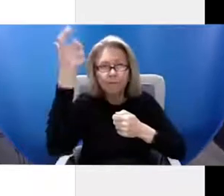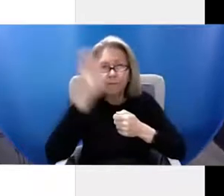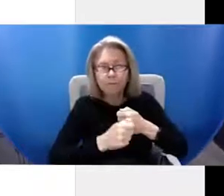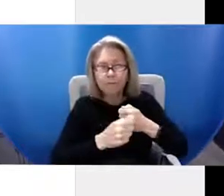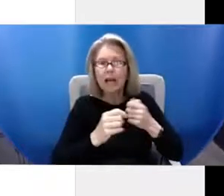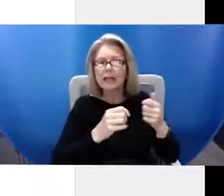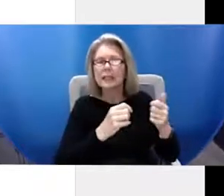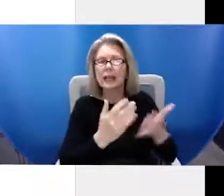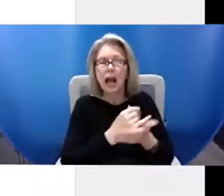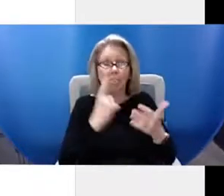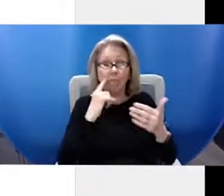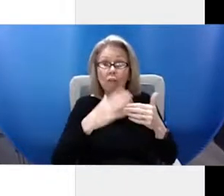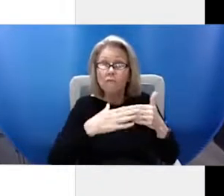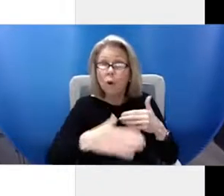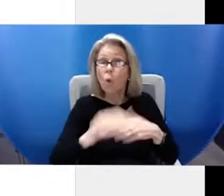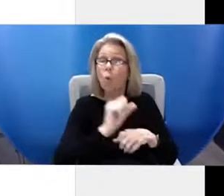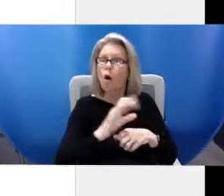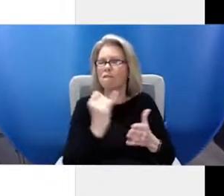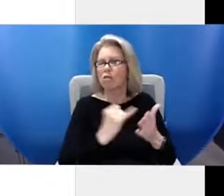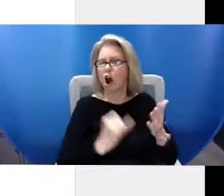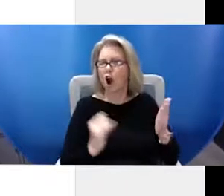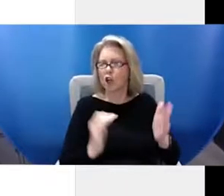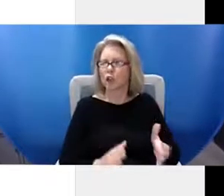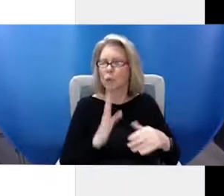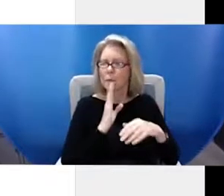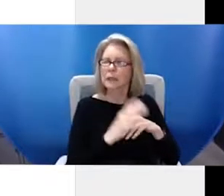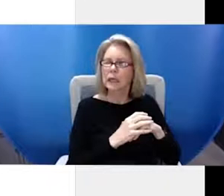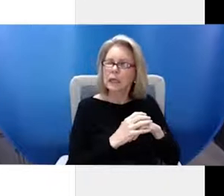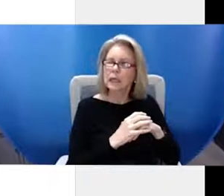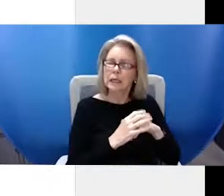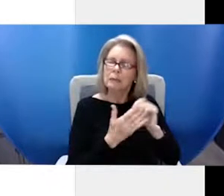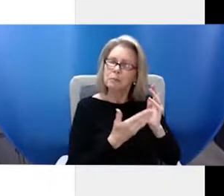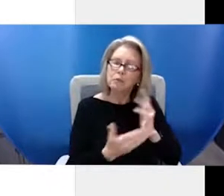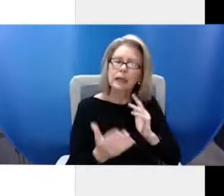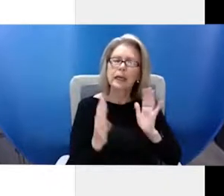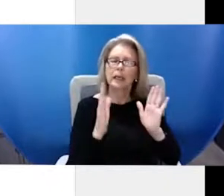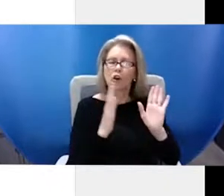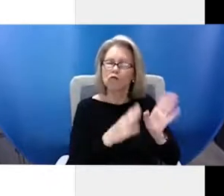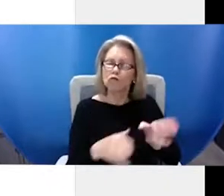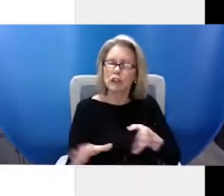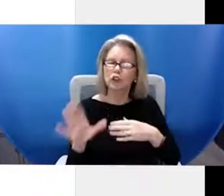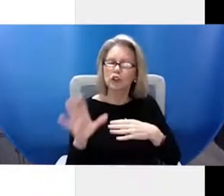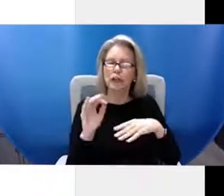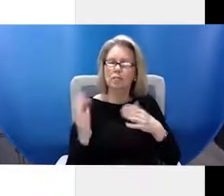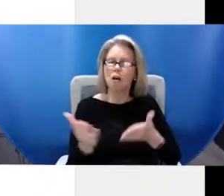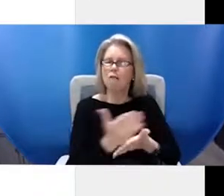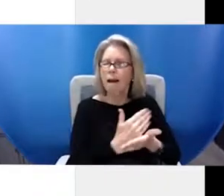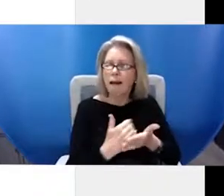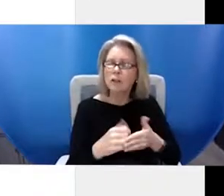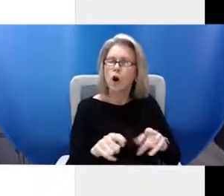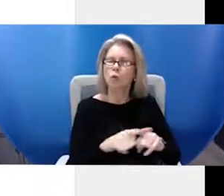have to collate. So going forward, I also think that the work of the artist will be, you know, all this bringing together, arranging and